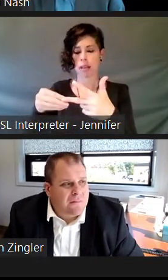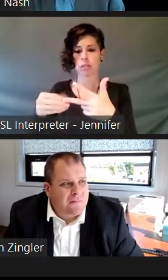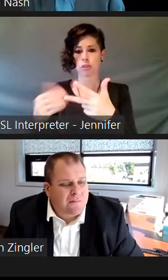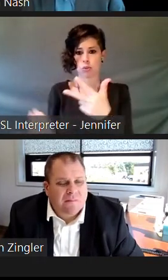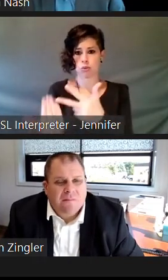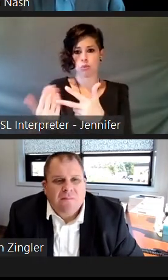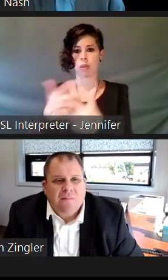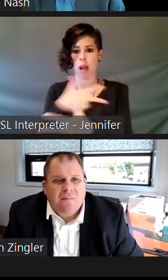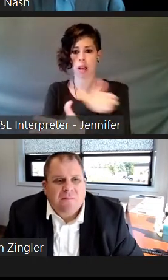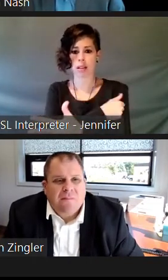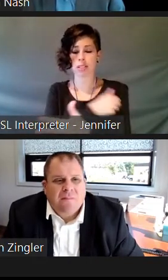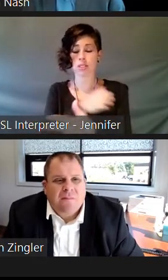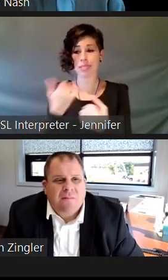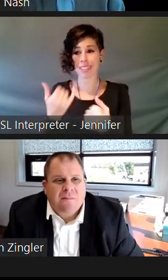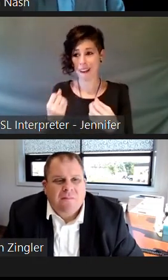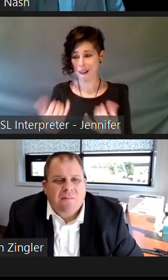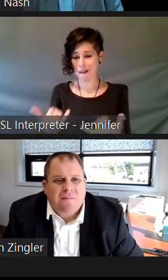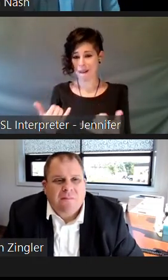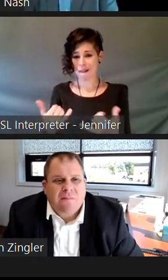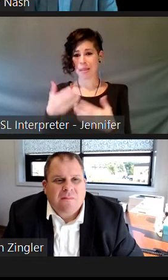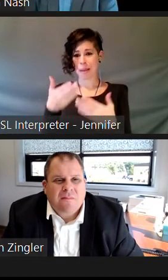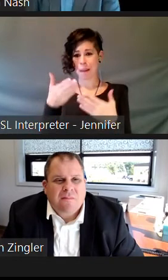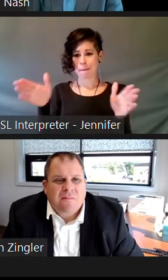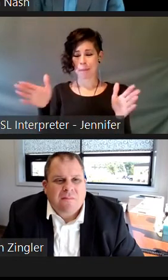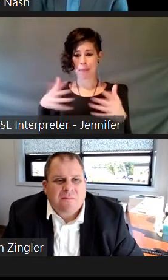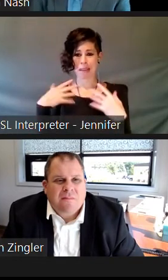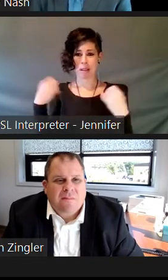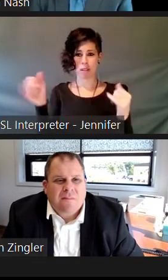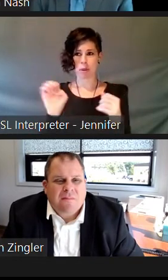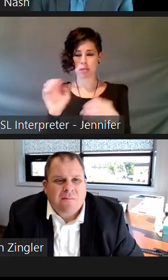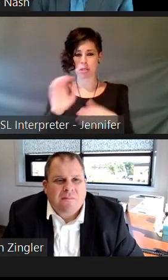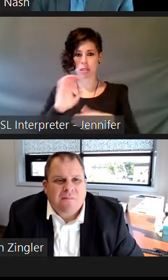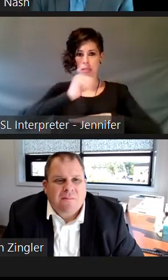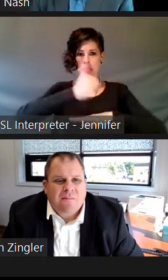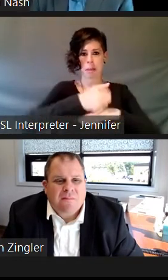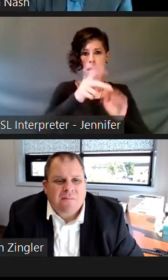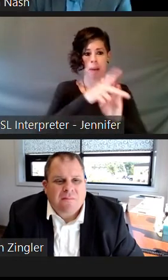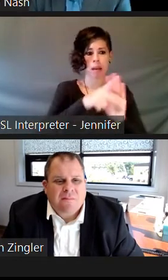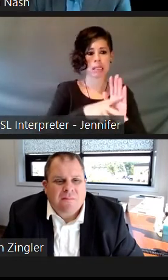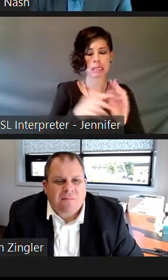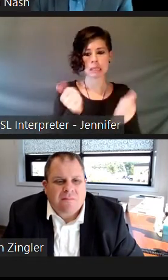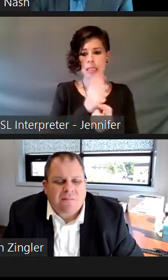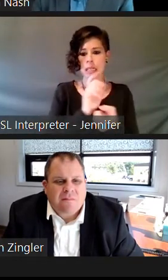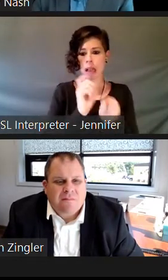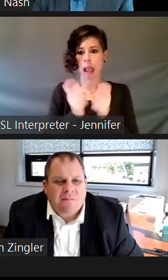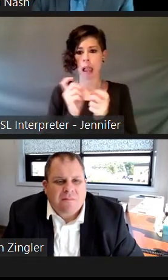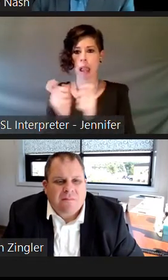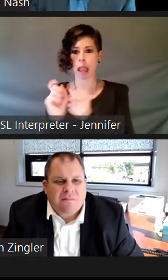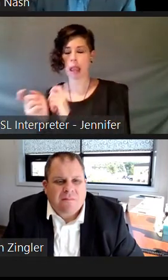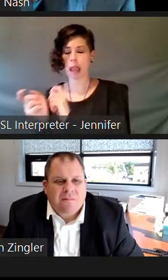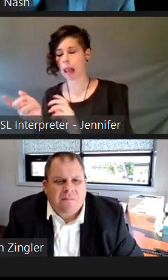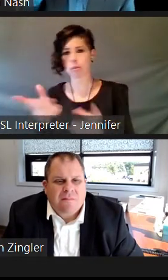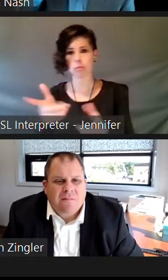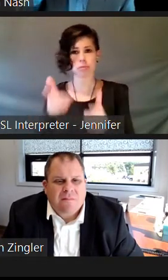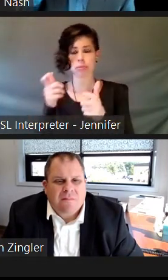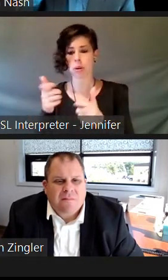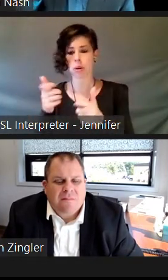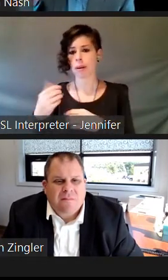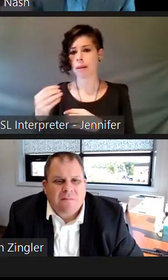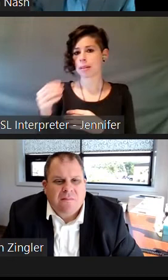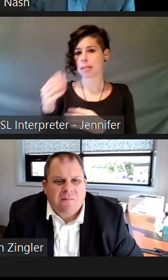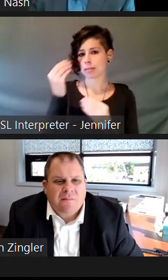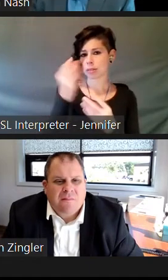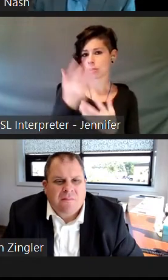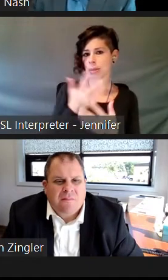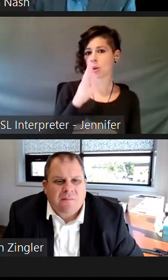policy during this public health emergency because of how frequently things change, right? Even this past week, we got some guidance for people 65 and